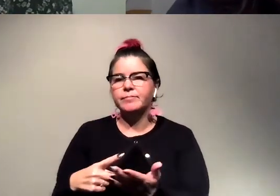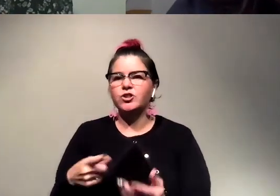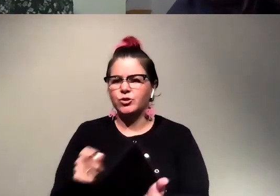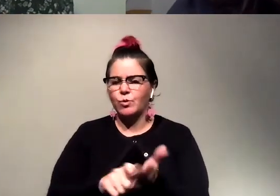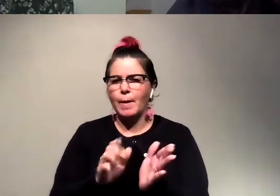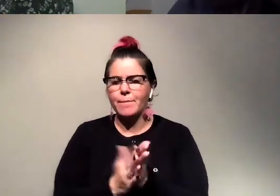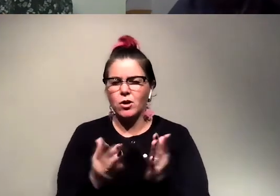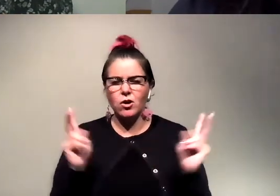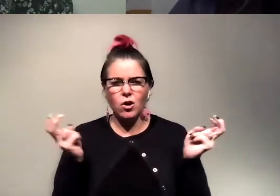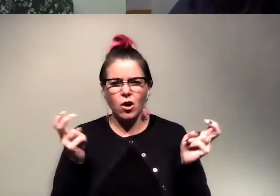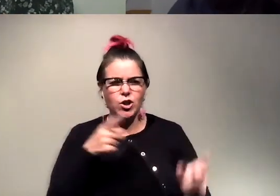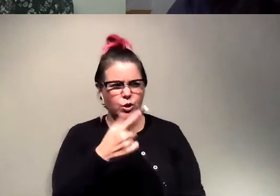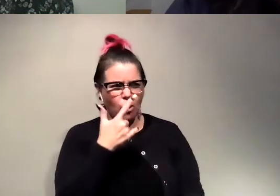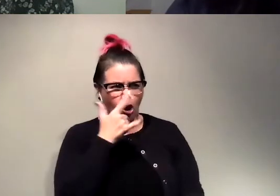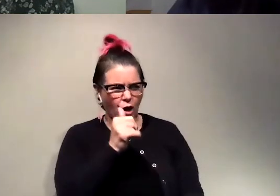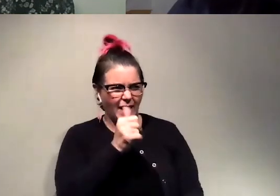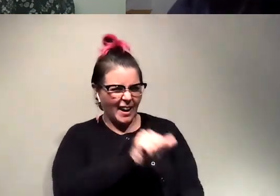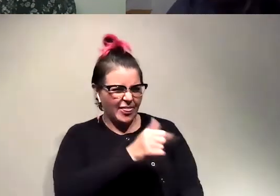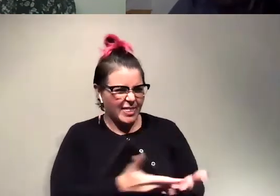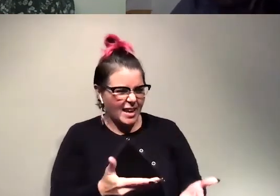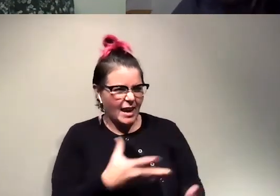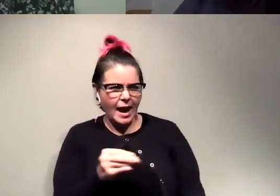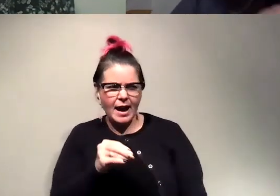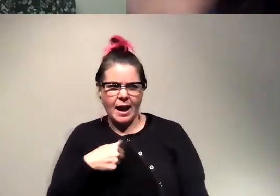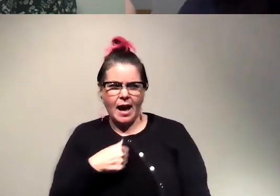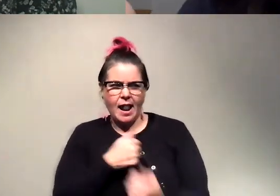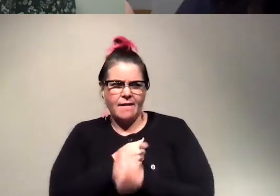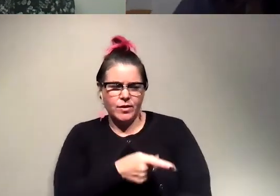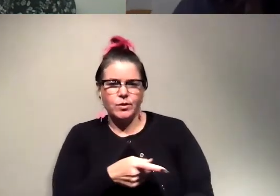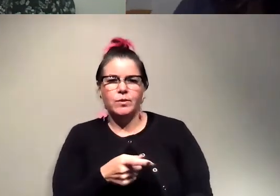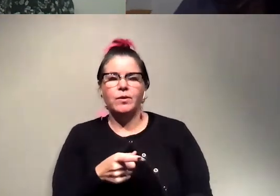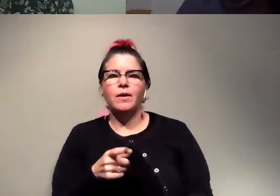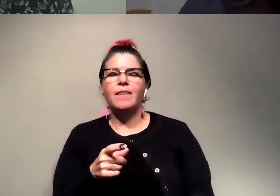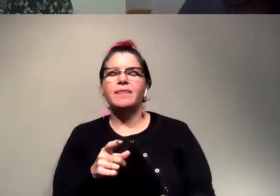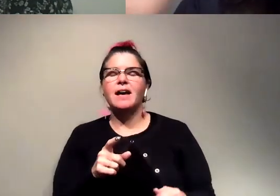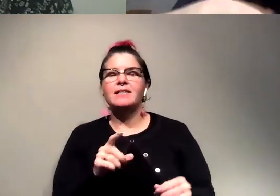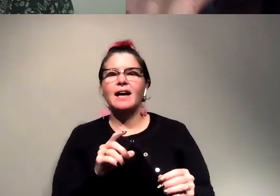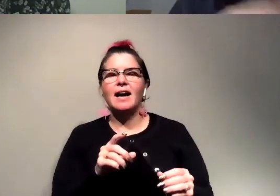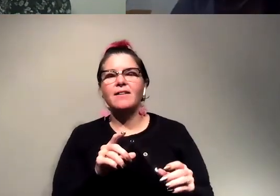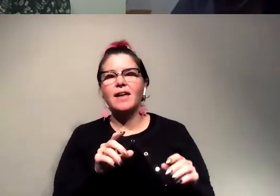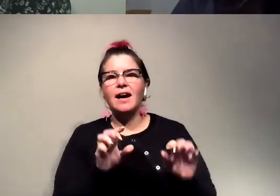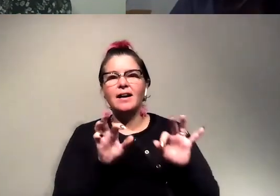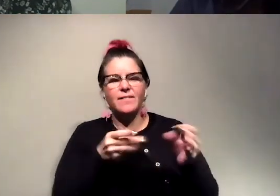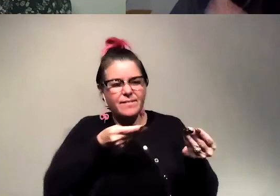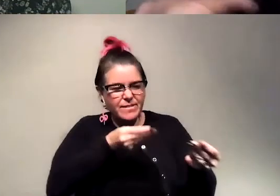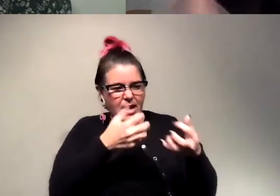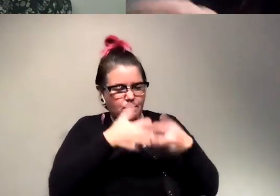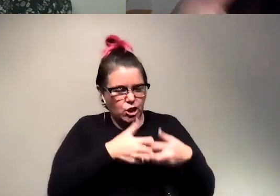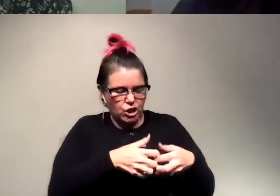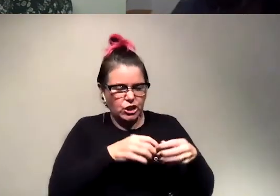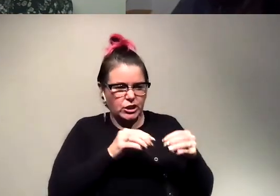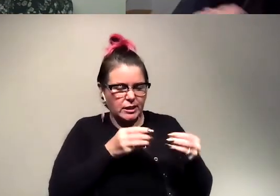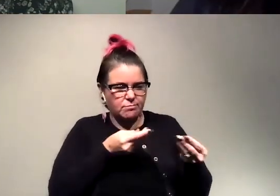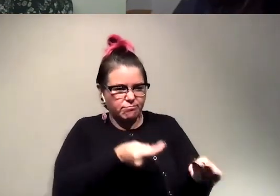called You Look Like a Thing and I Love You, which is the output from when she fed a machine